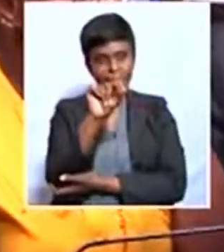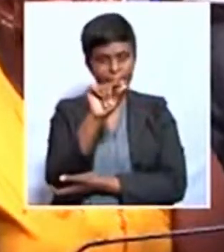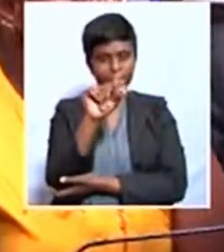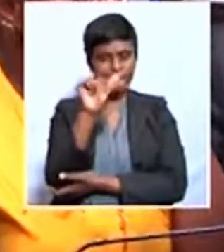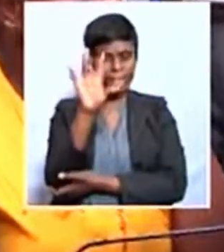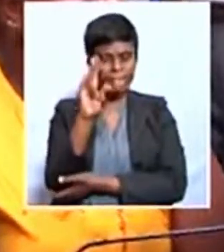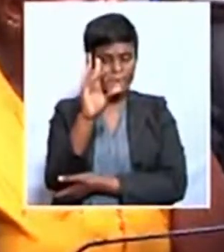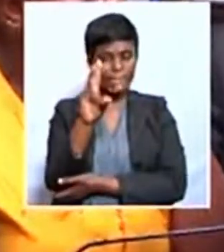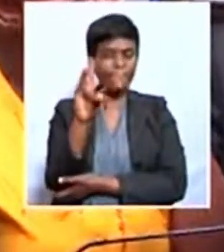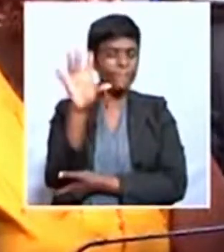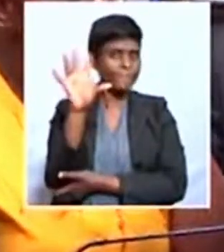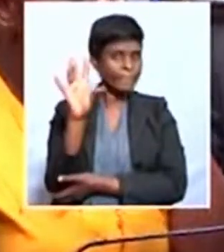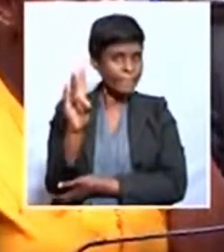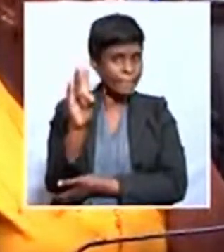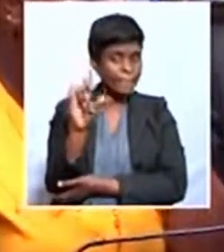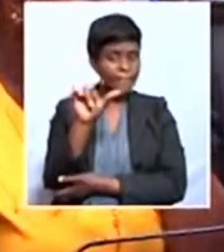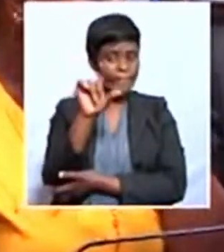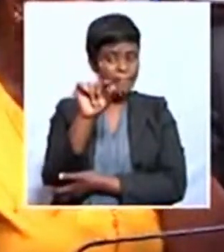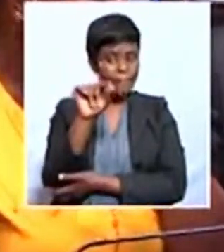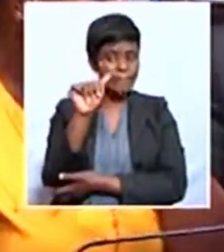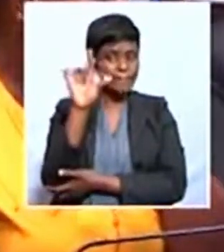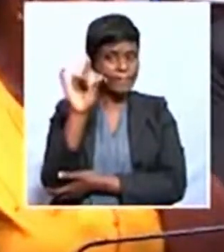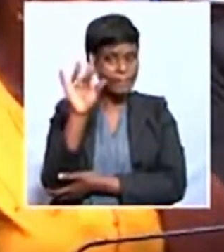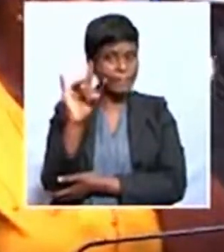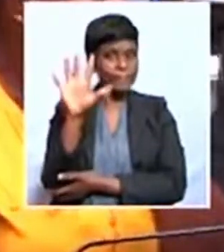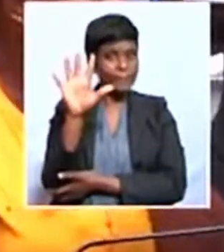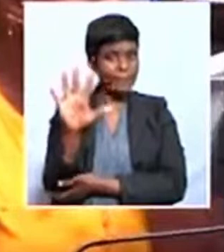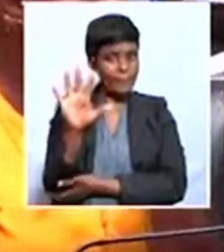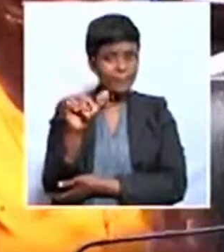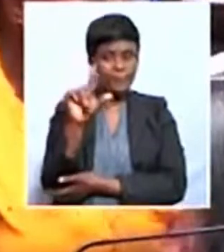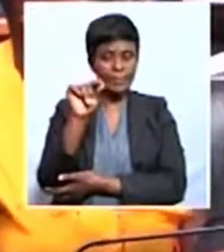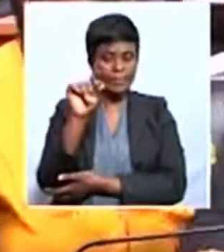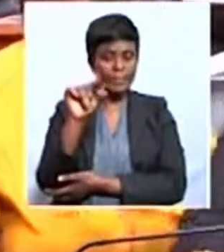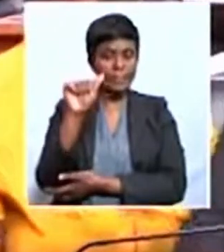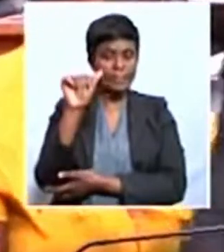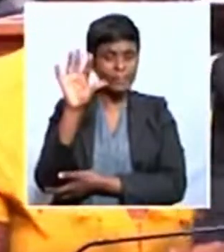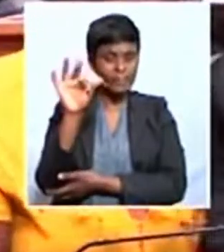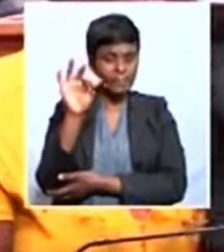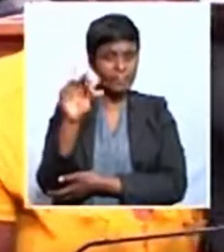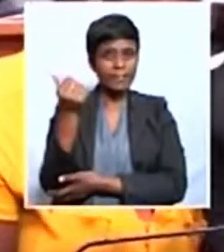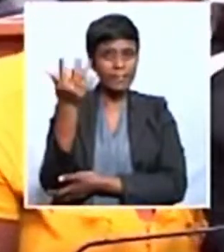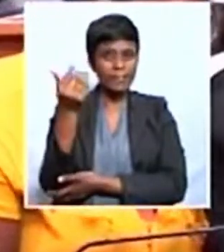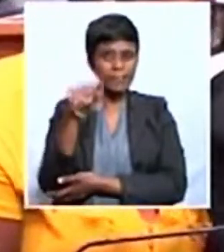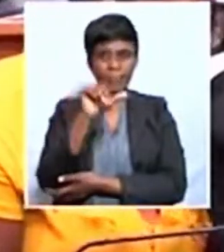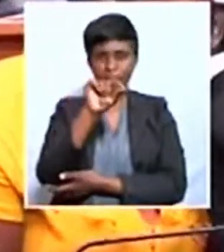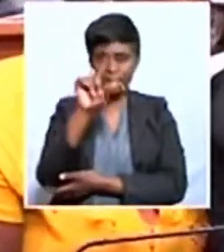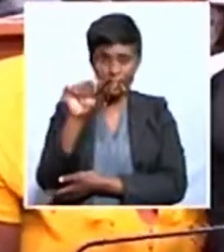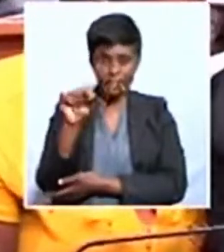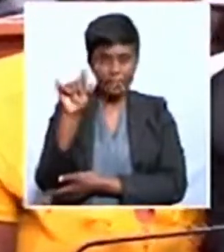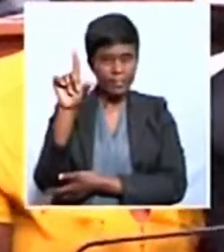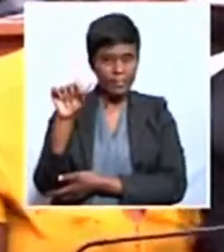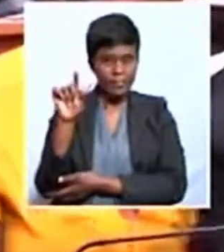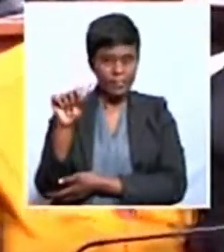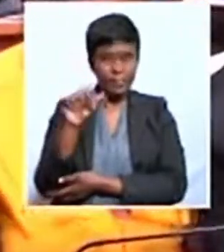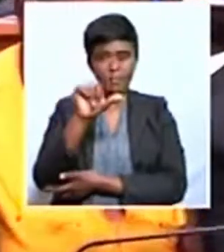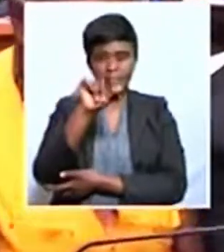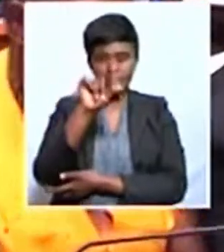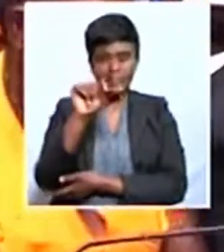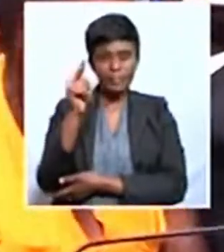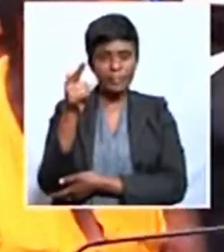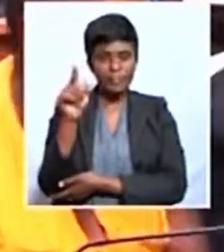7, 2018 5, 2019 15, 2020 20,